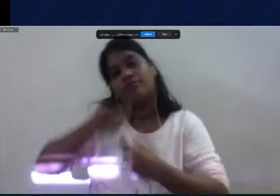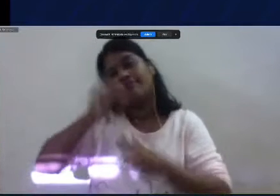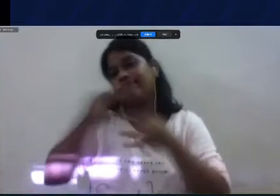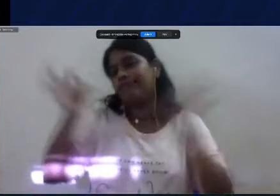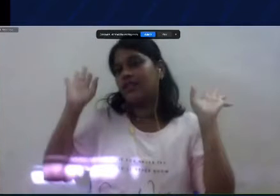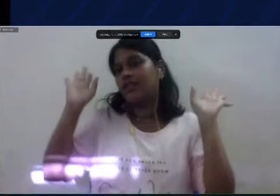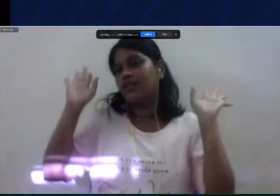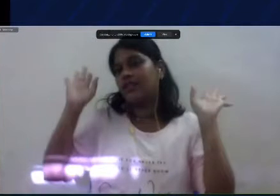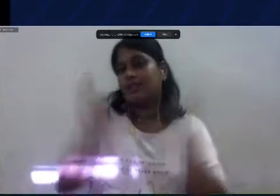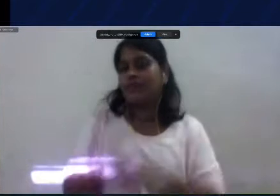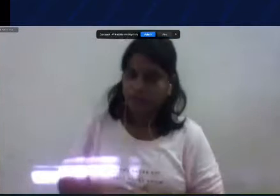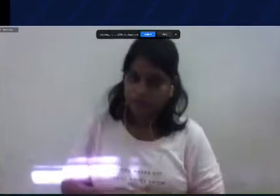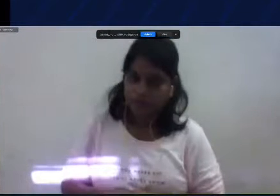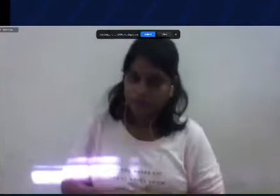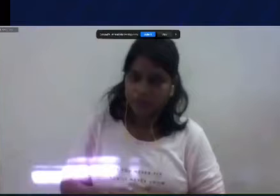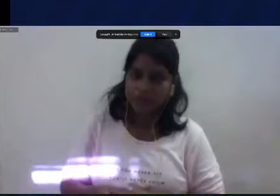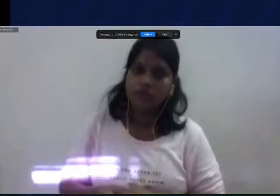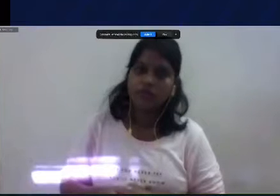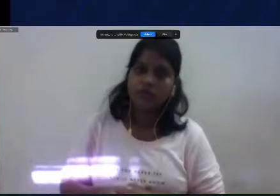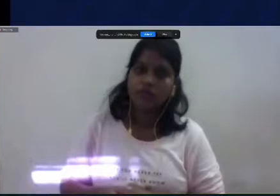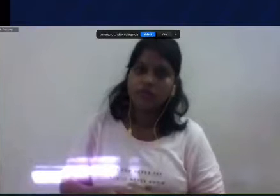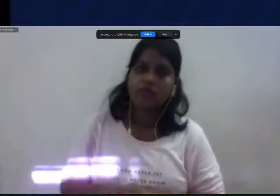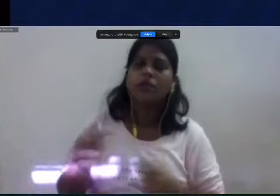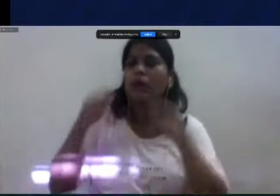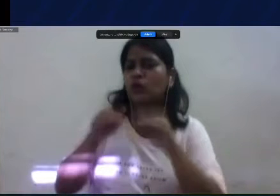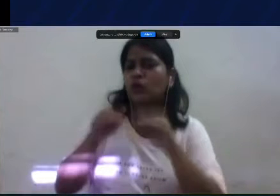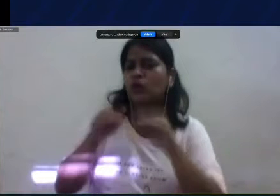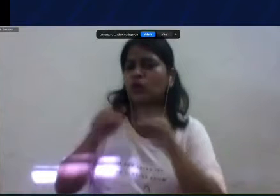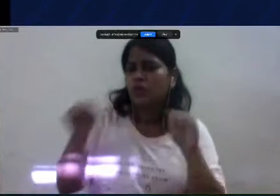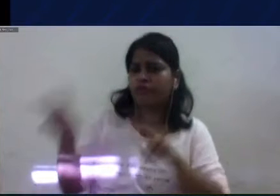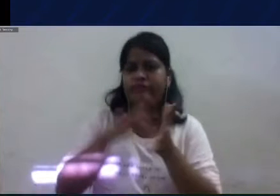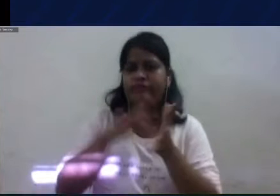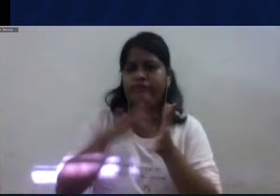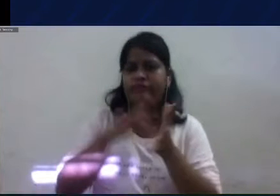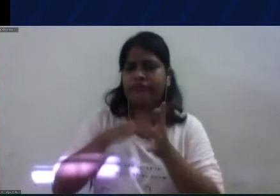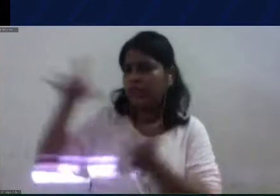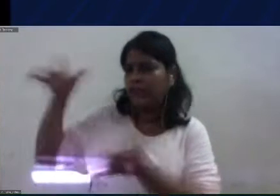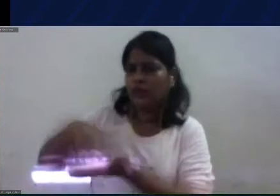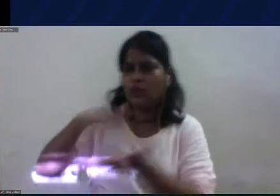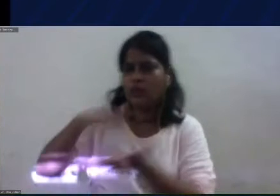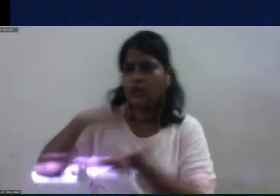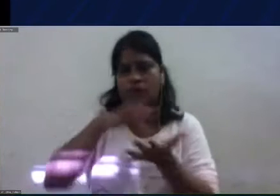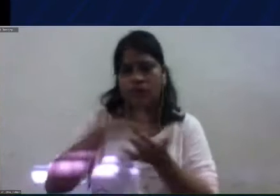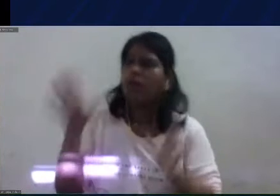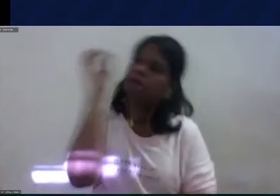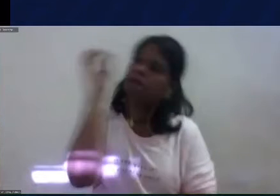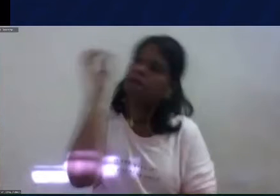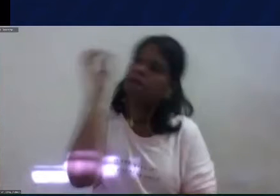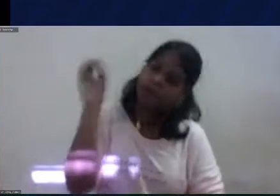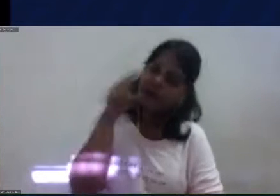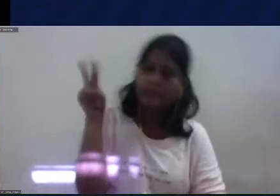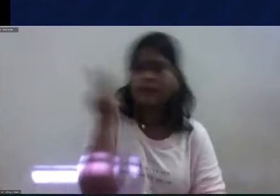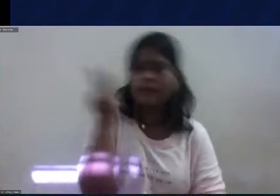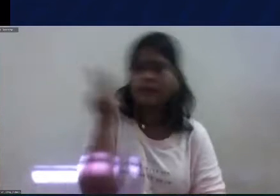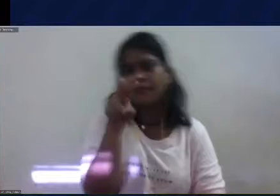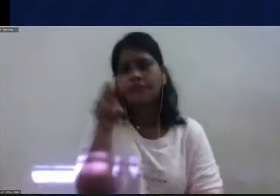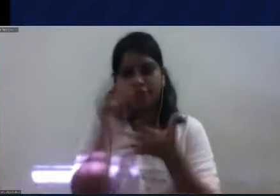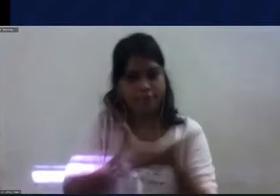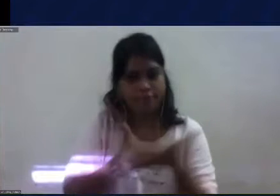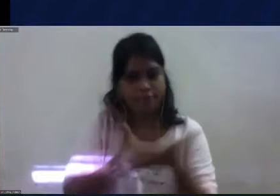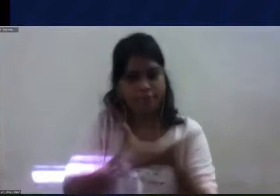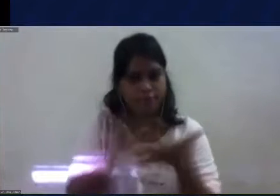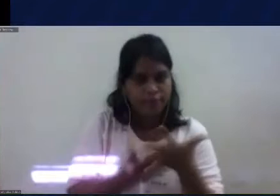free. And my students were located at these 3 locations, just observing things and noting down as